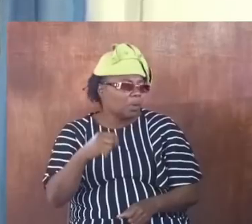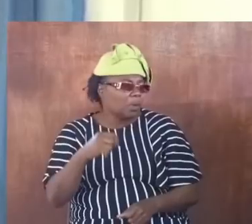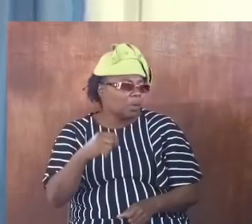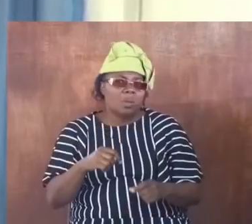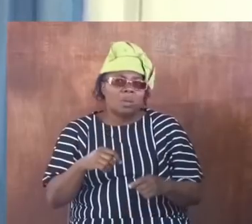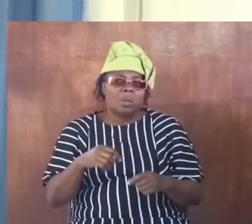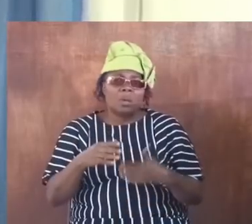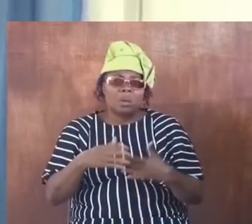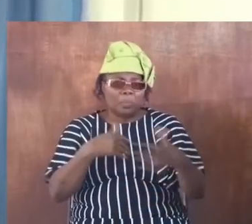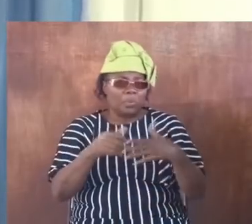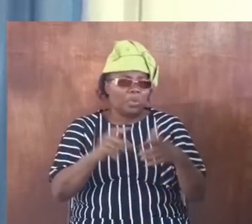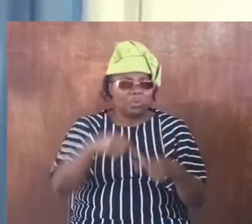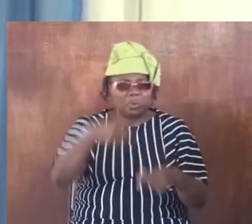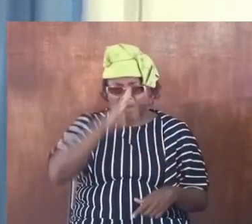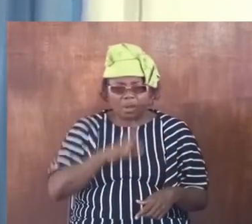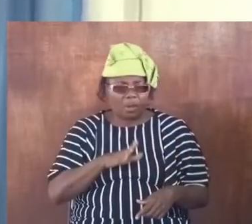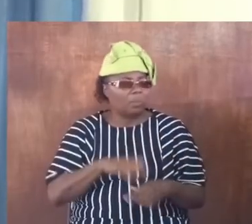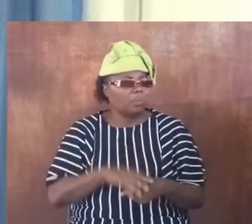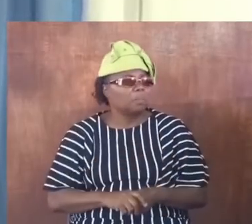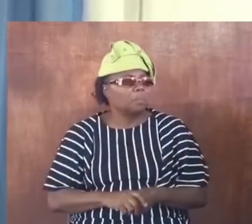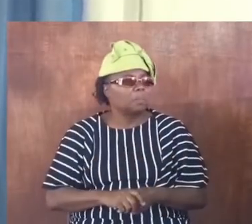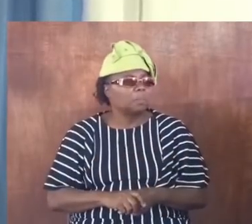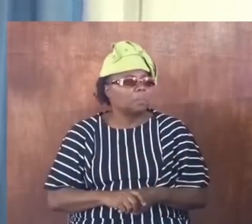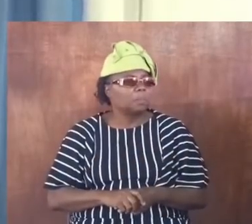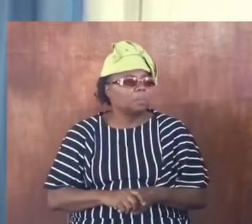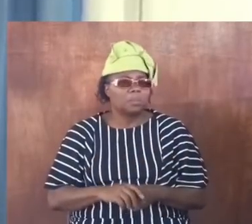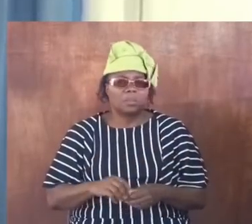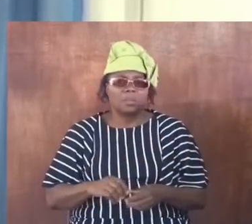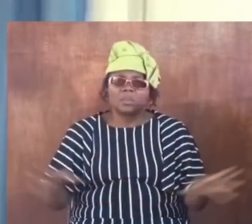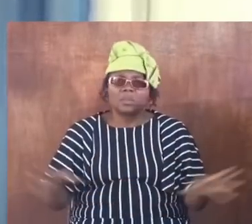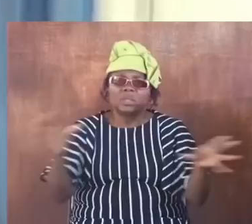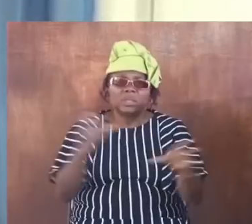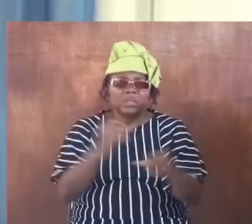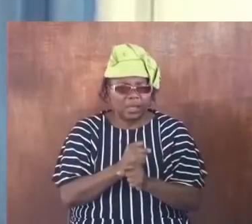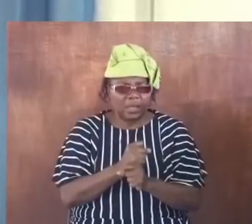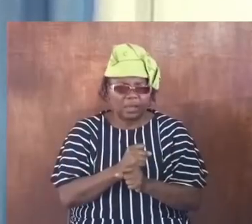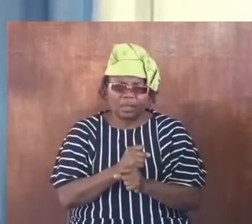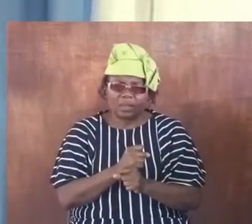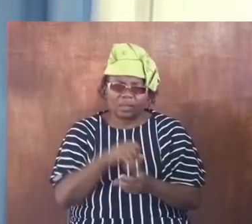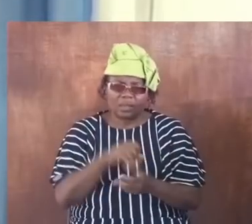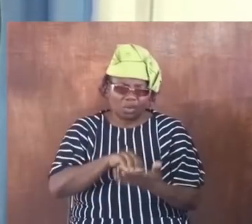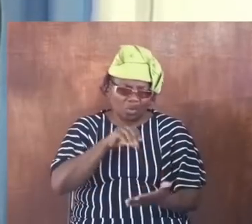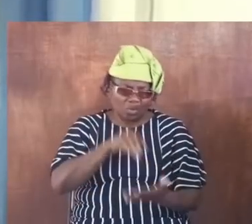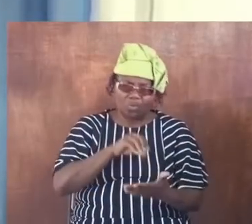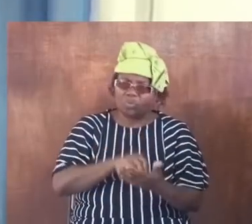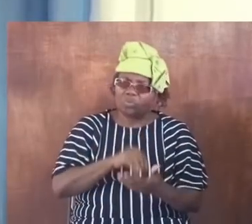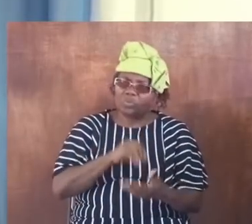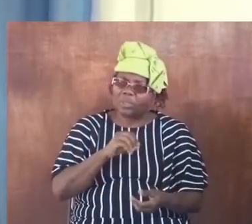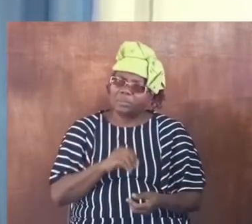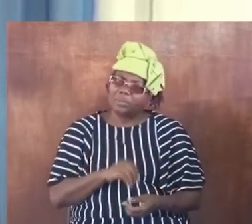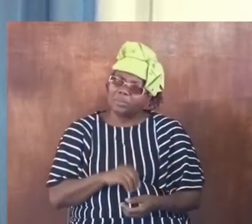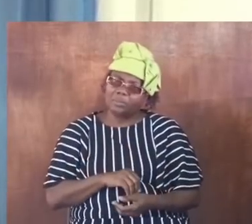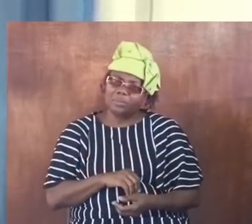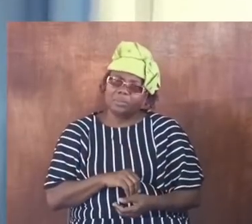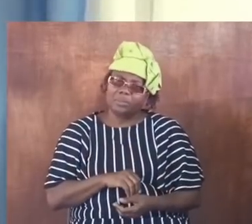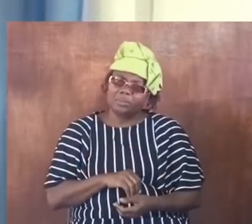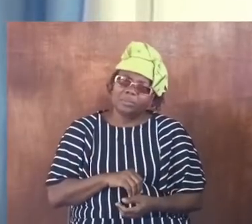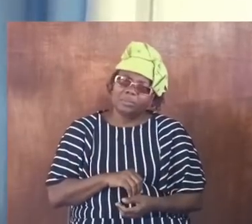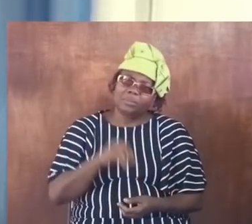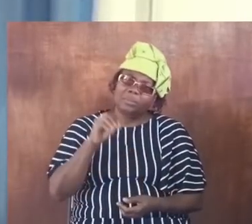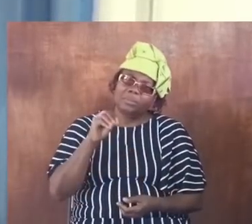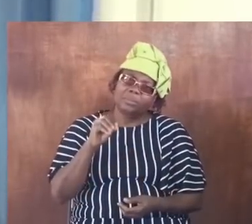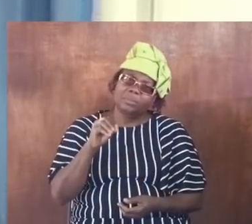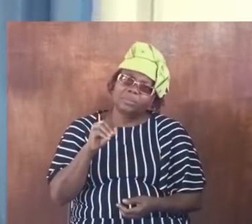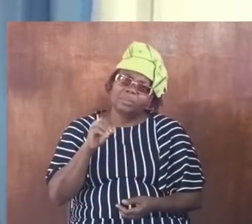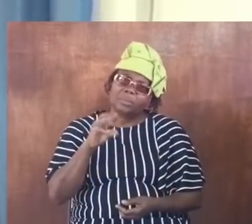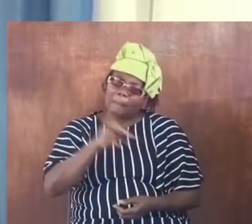here? You can imagine if Bill said, take this 100 million US. But I know you love Jesus, but don't bother call